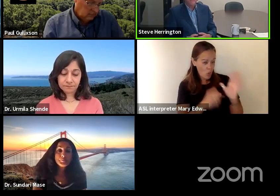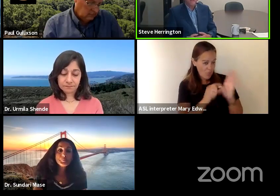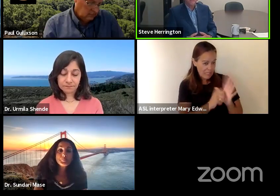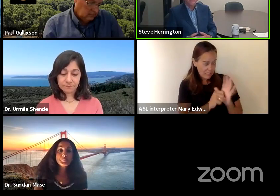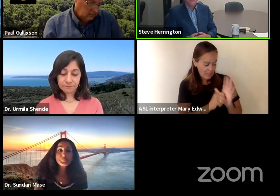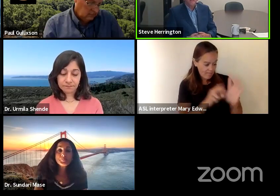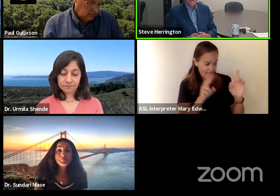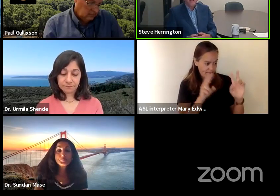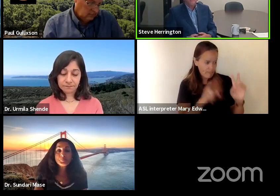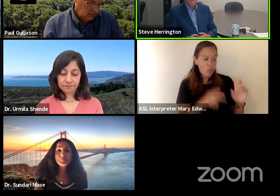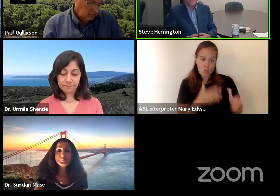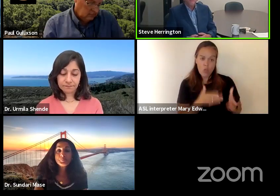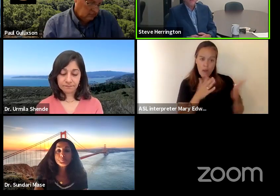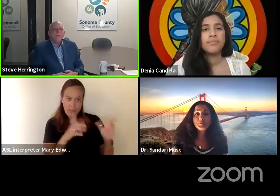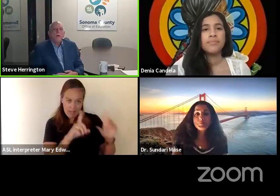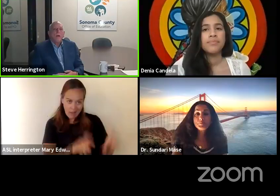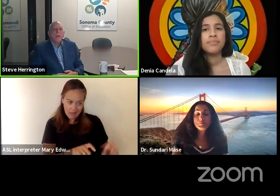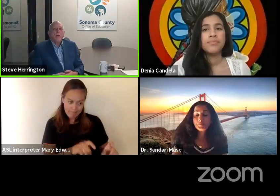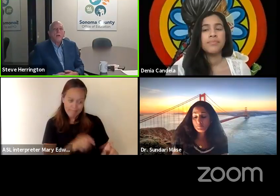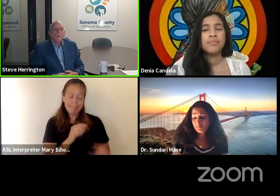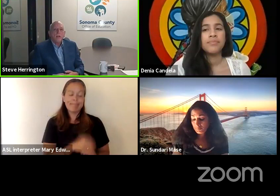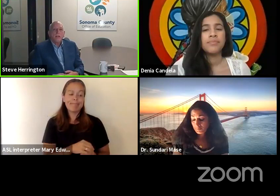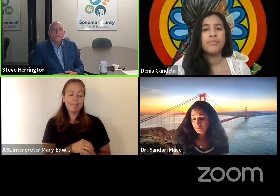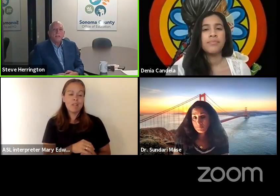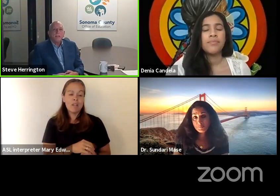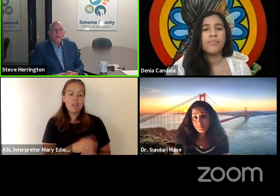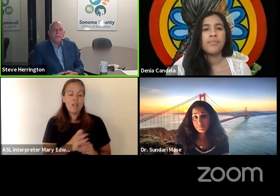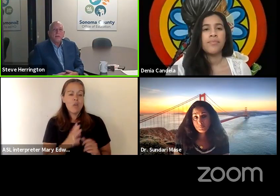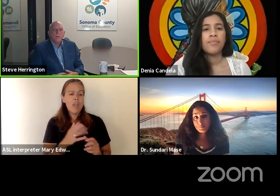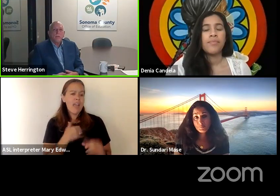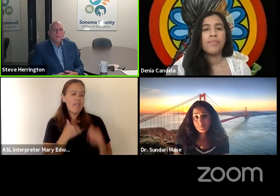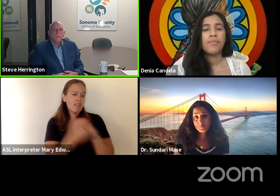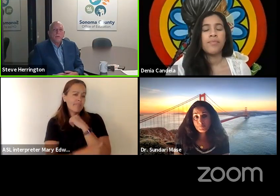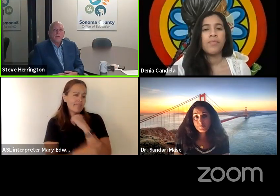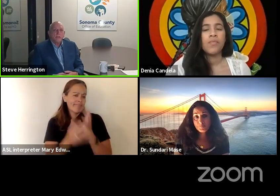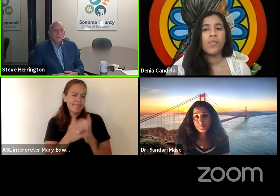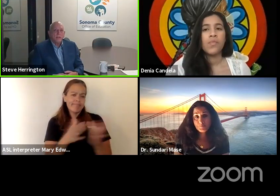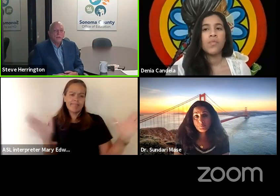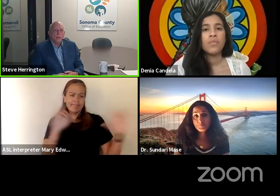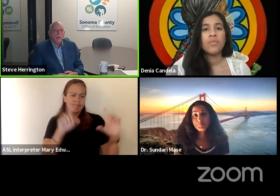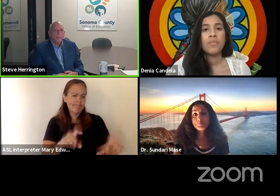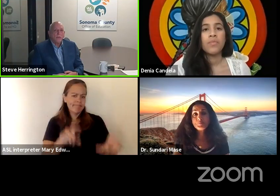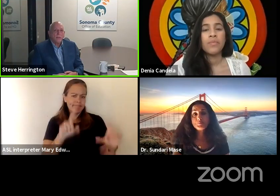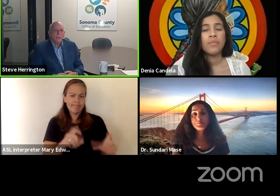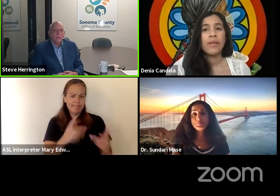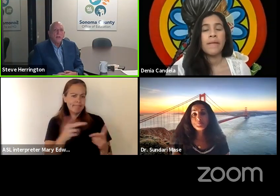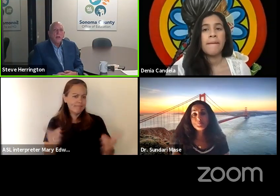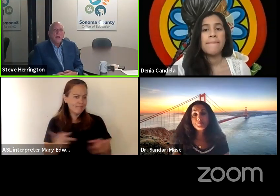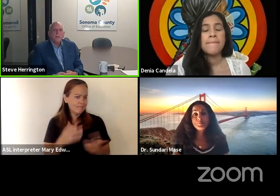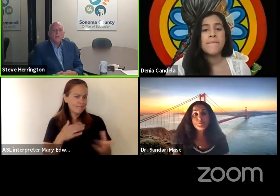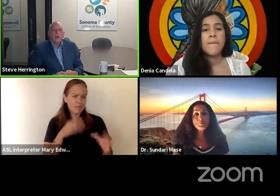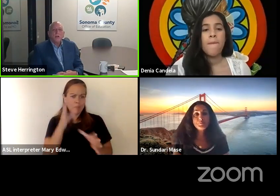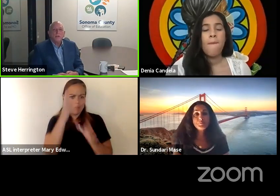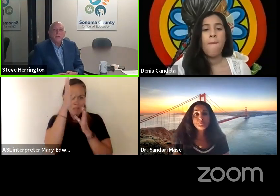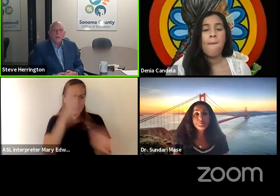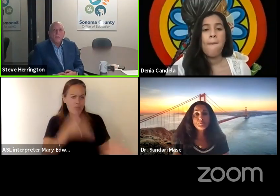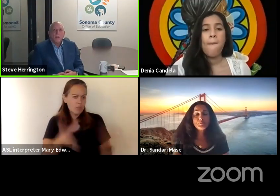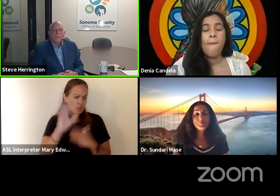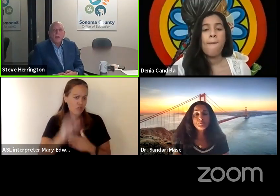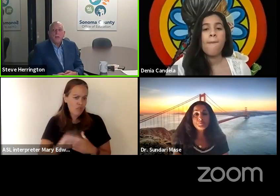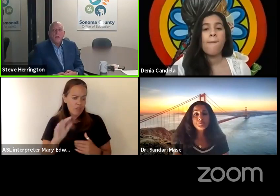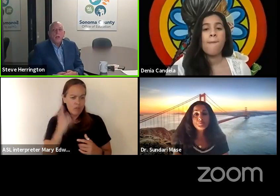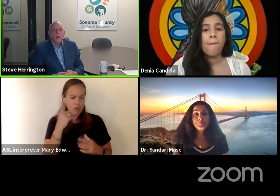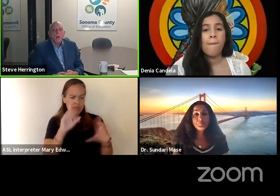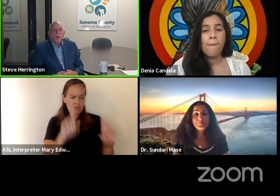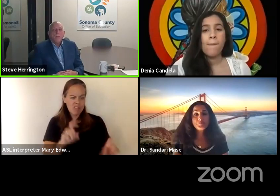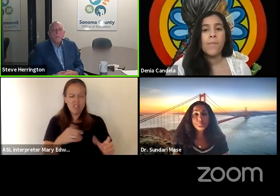recommend testing and we do have a county-wide testing sites available so the parents could take their child for testing i'll let the doctors talk